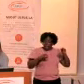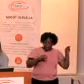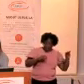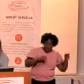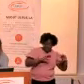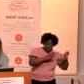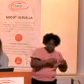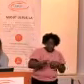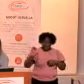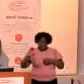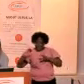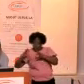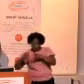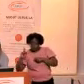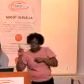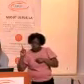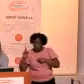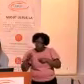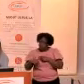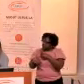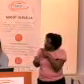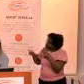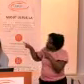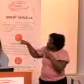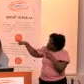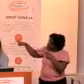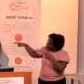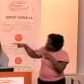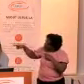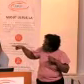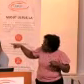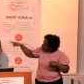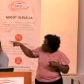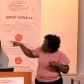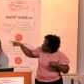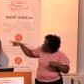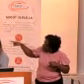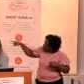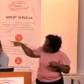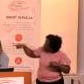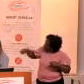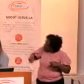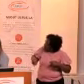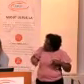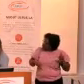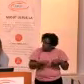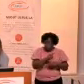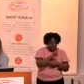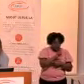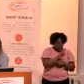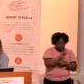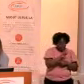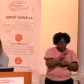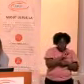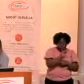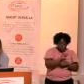response. Not great, 20%, but better than cyclophosphamide.